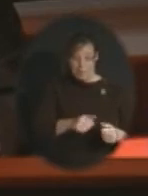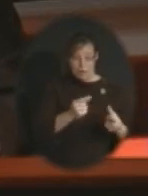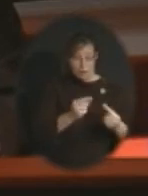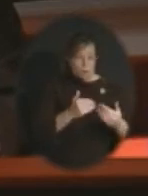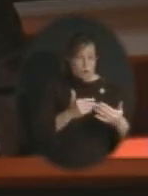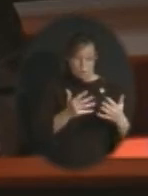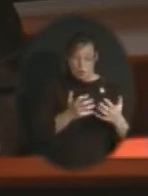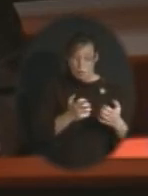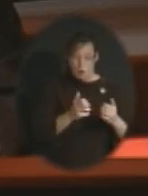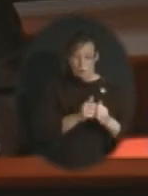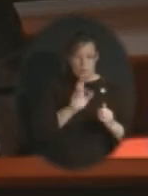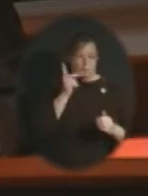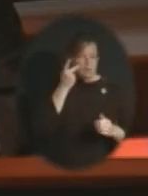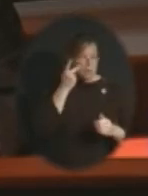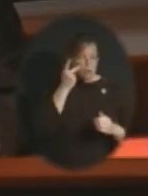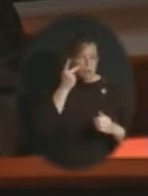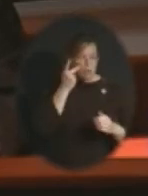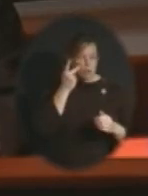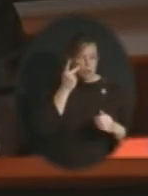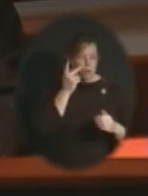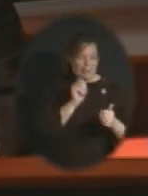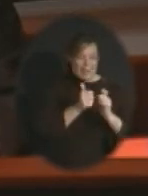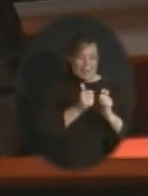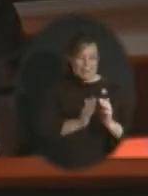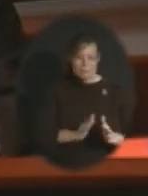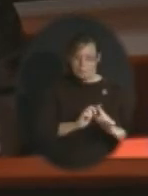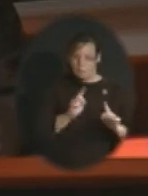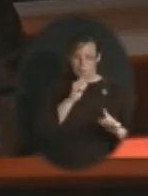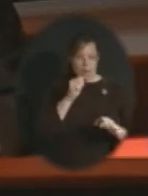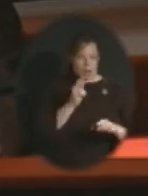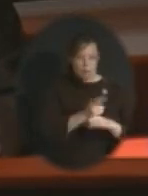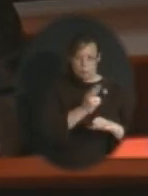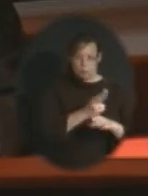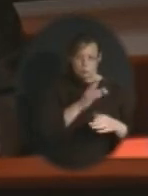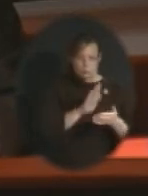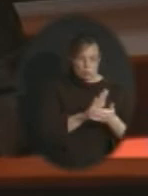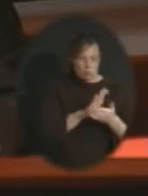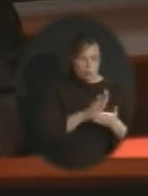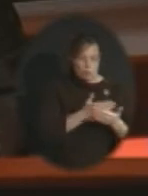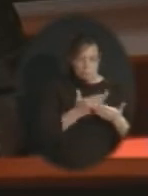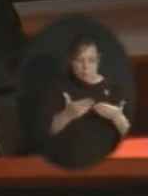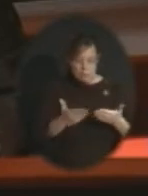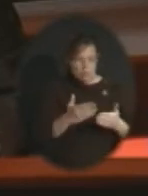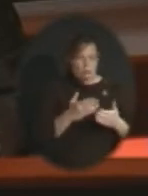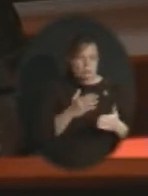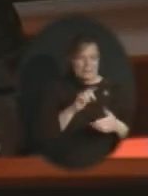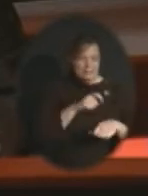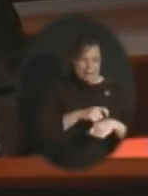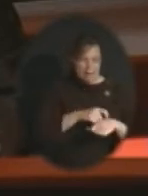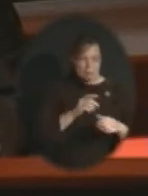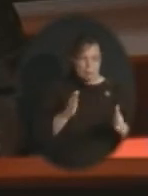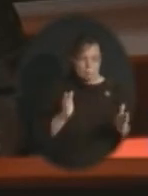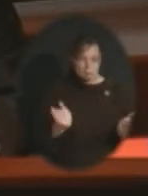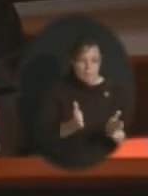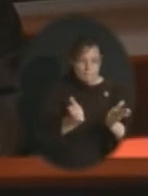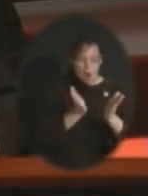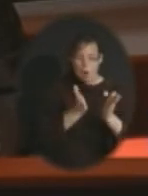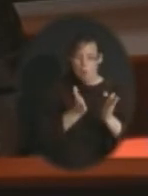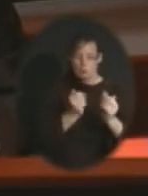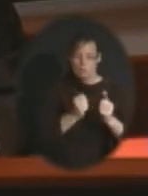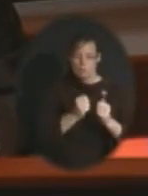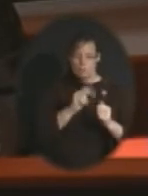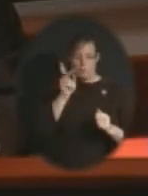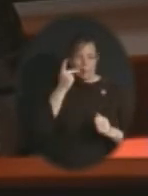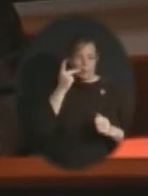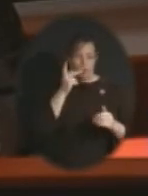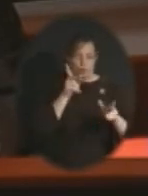of political candidates. But we are not to use school time, school materials to promote political candidates, and certainly not to